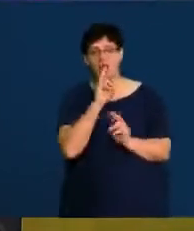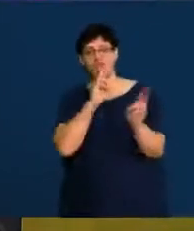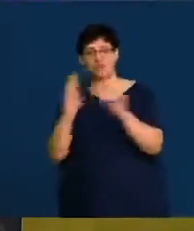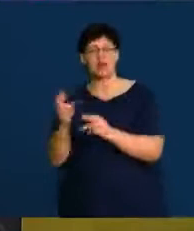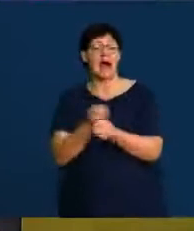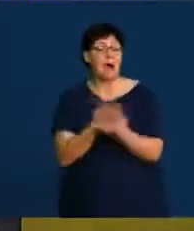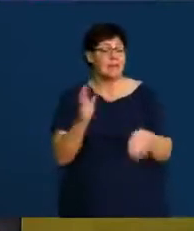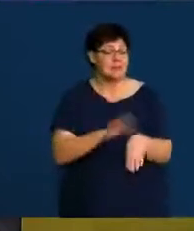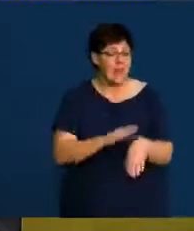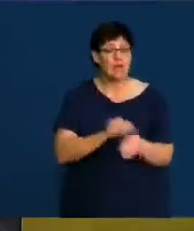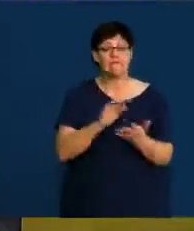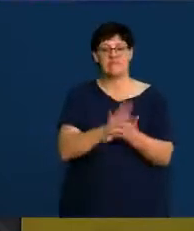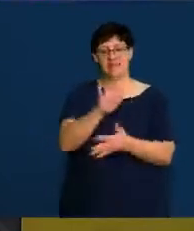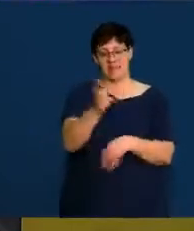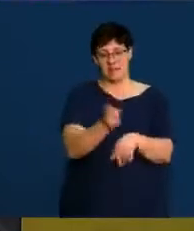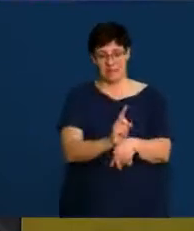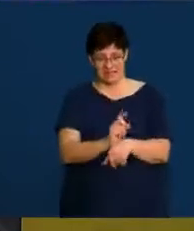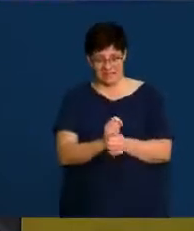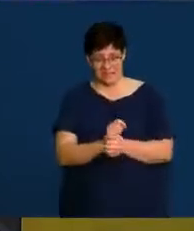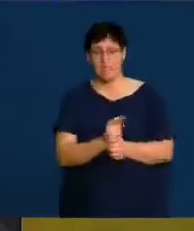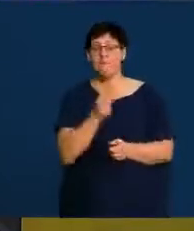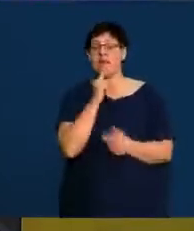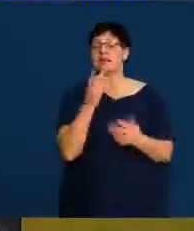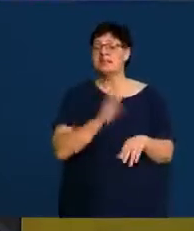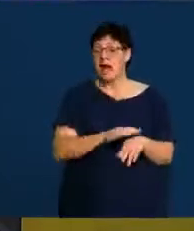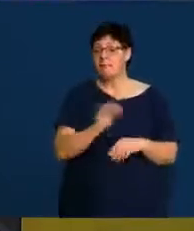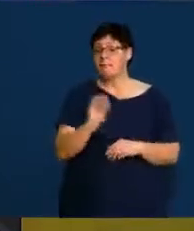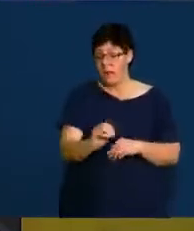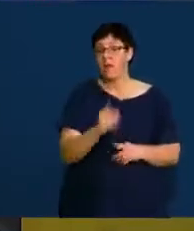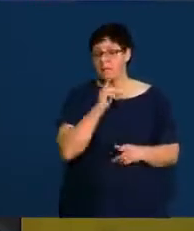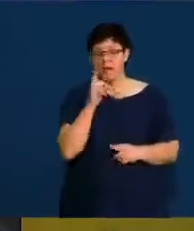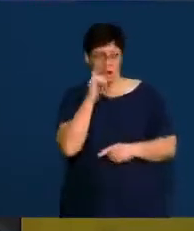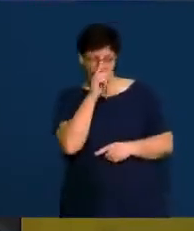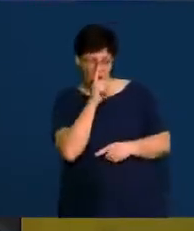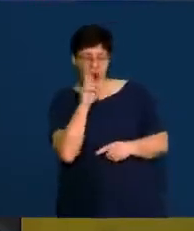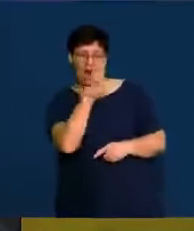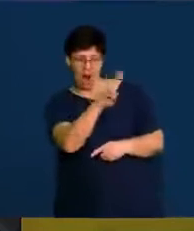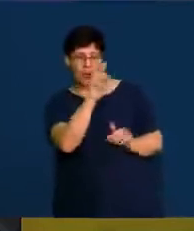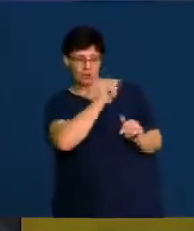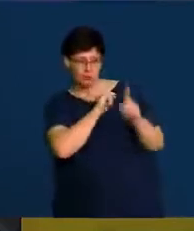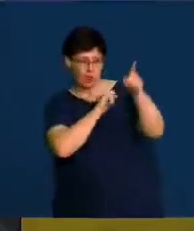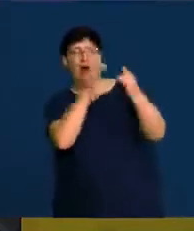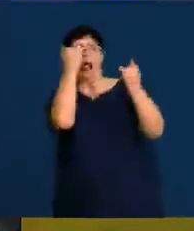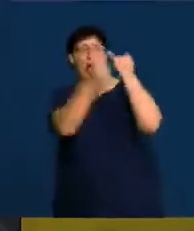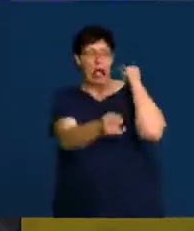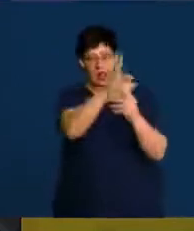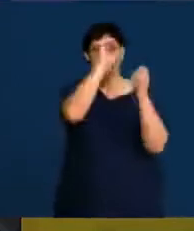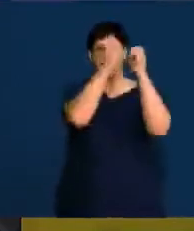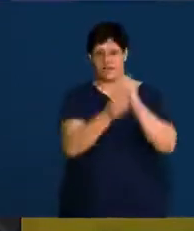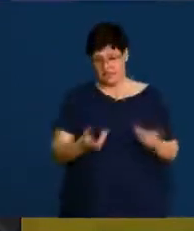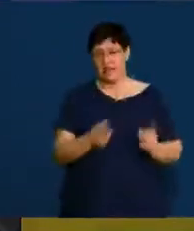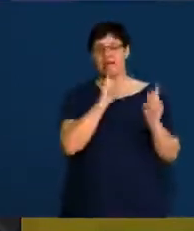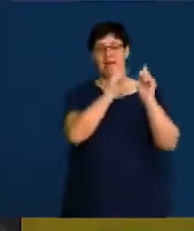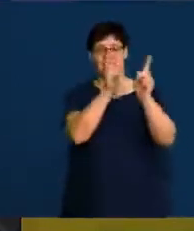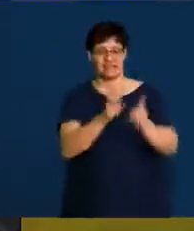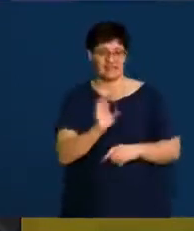responses and know that when you have that time, you'll be able to verify different locations and the answers that you